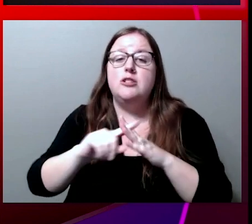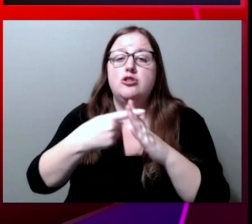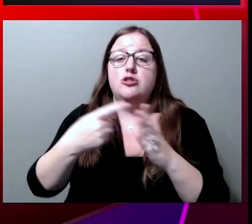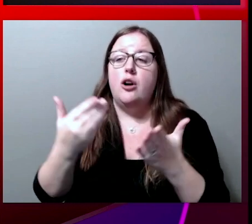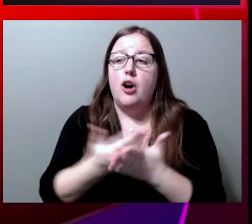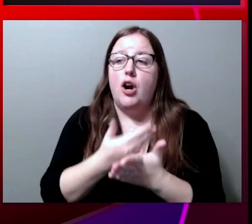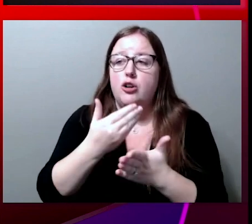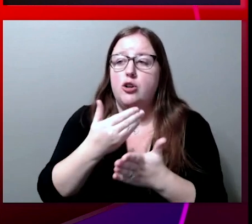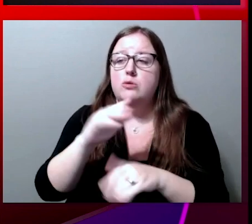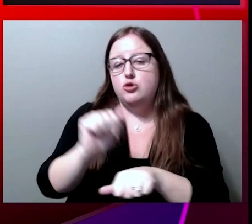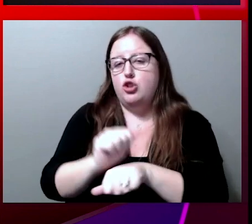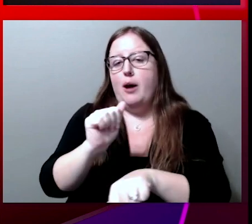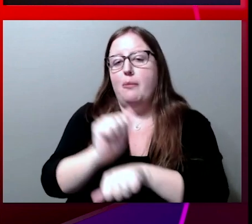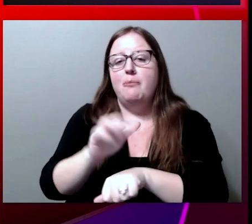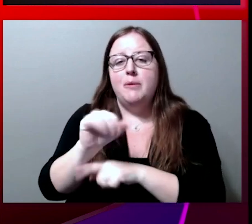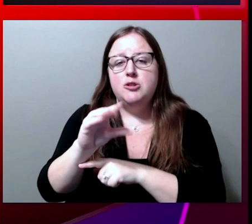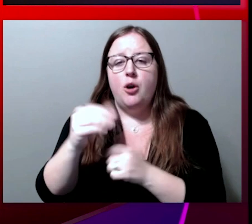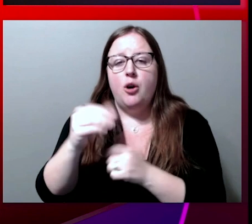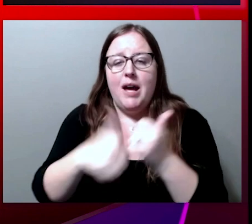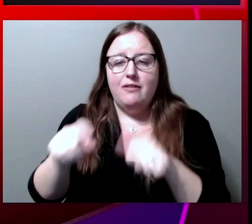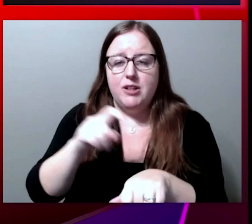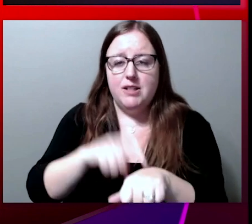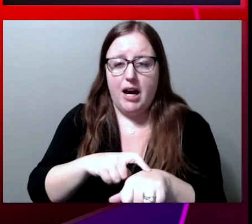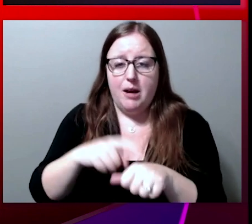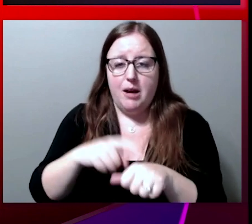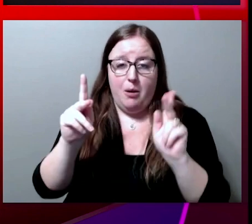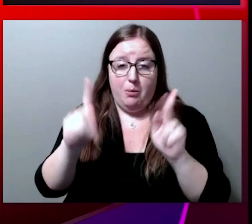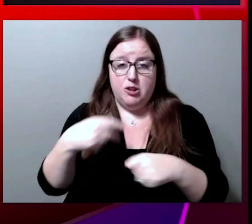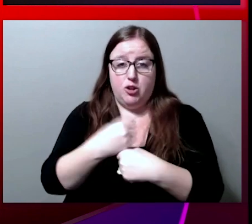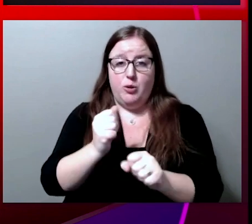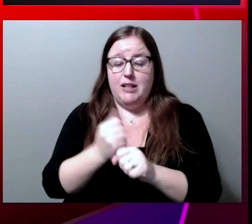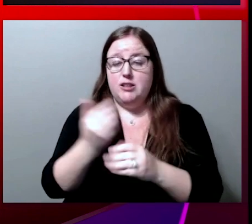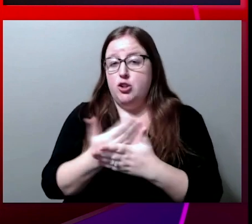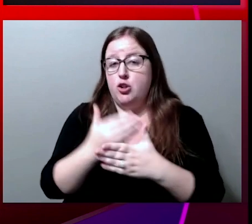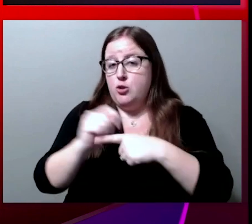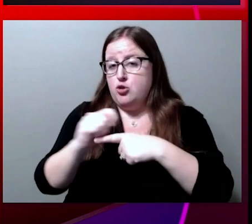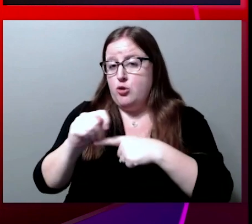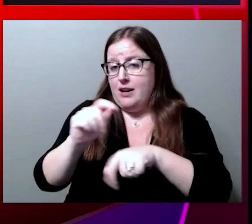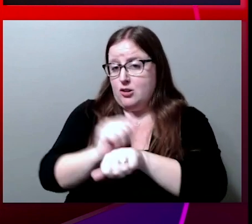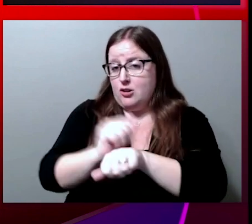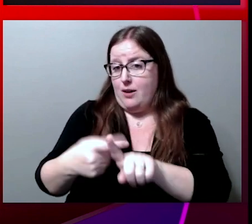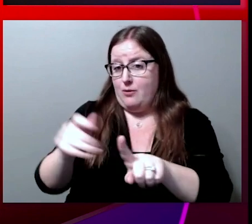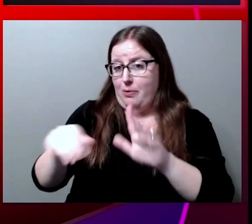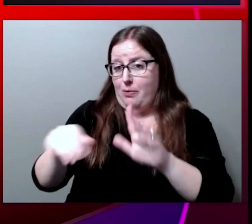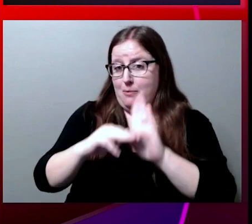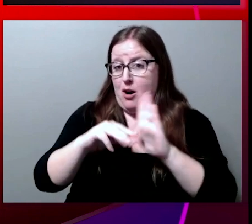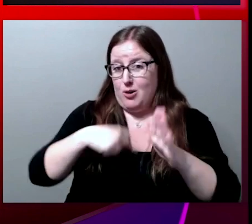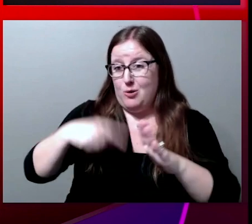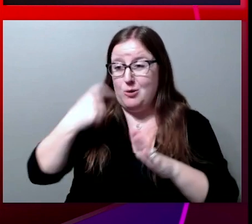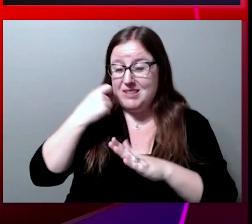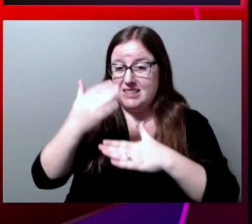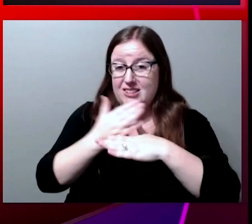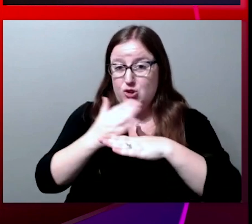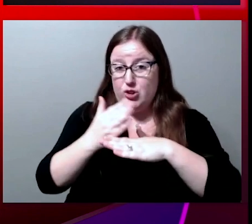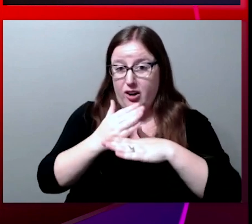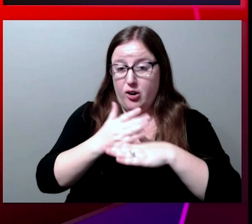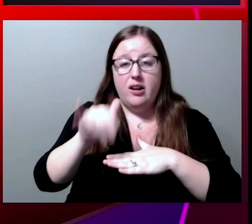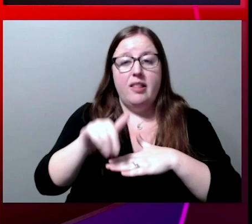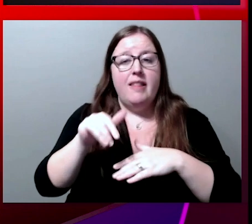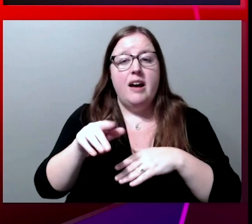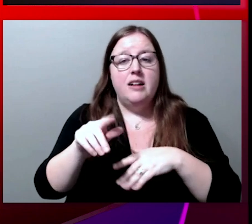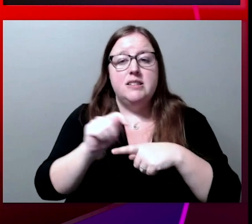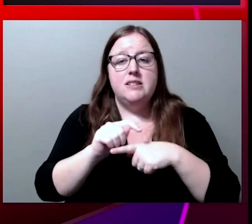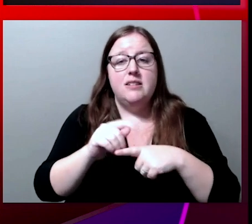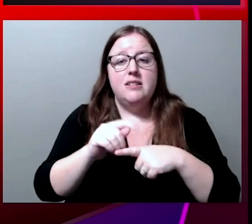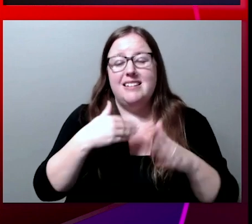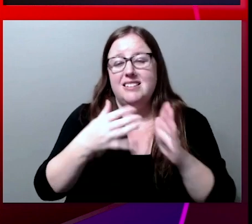Okay. So every time somebody creates a new training job off of this model that we have shared, it's actually creating a copy to